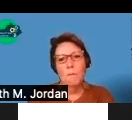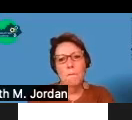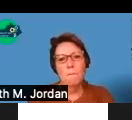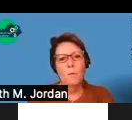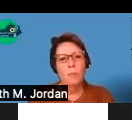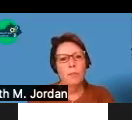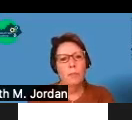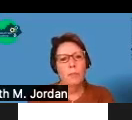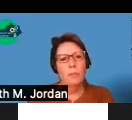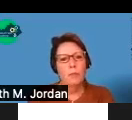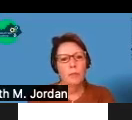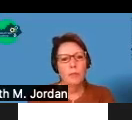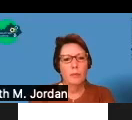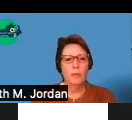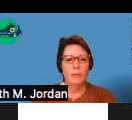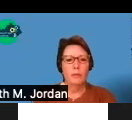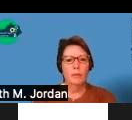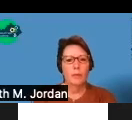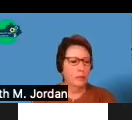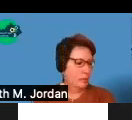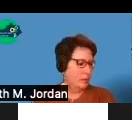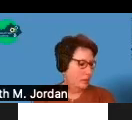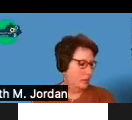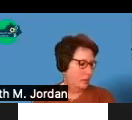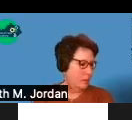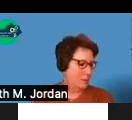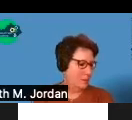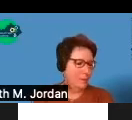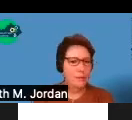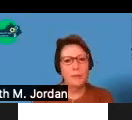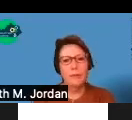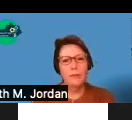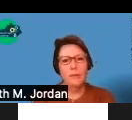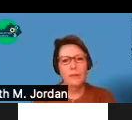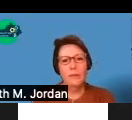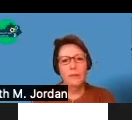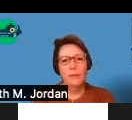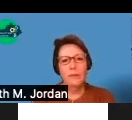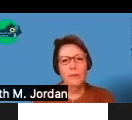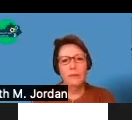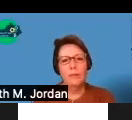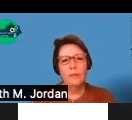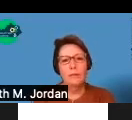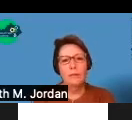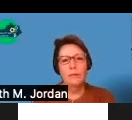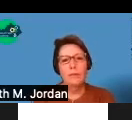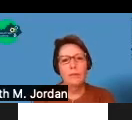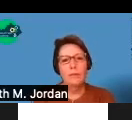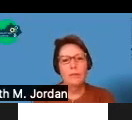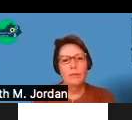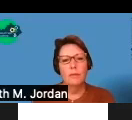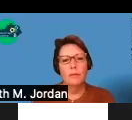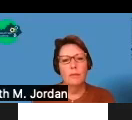working on. Our cabinet's an organization embedded in learning culture of humility, and encourages self-awareness and participation in